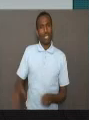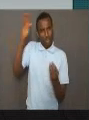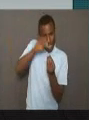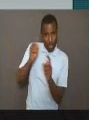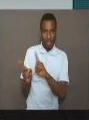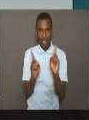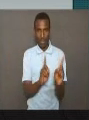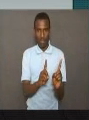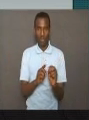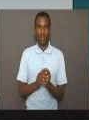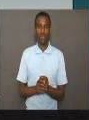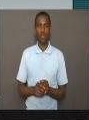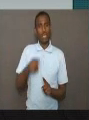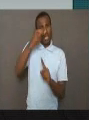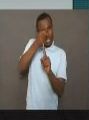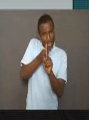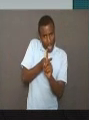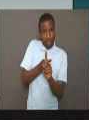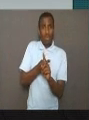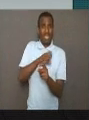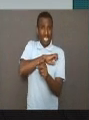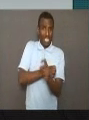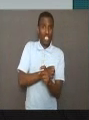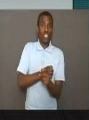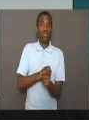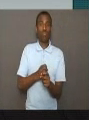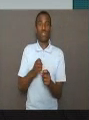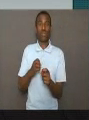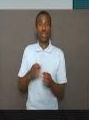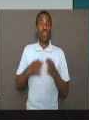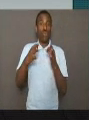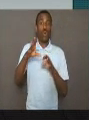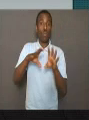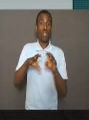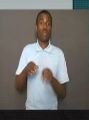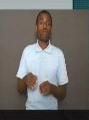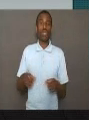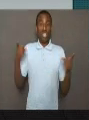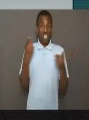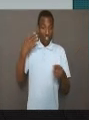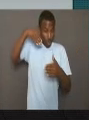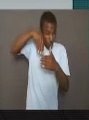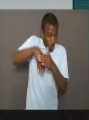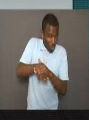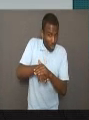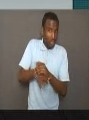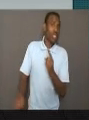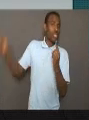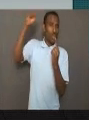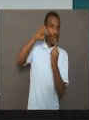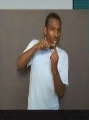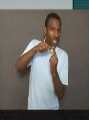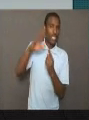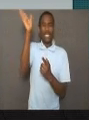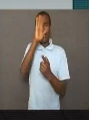Additionally, thermal energy flows from the inside of the refrigerator into